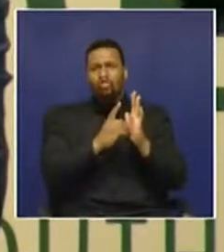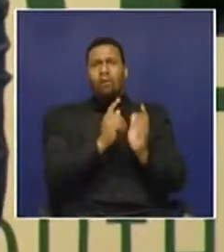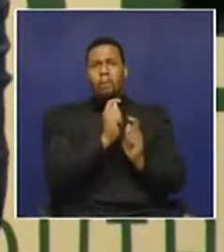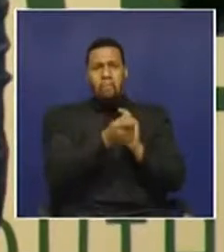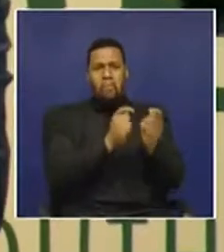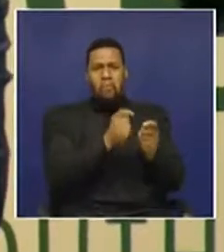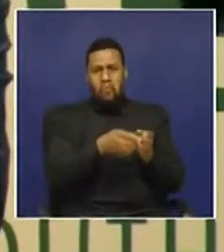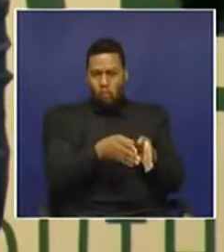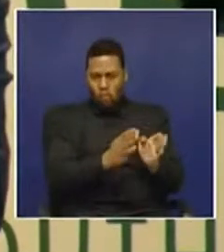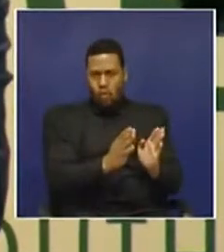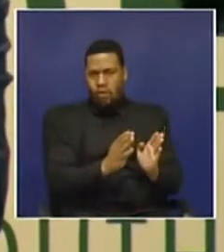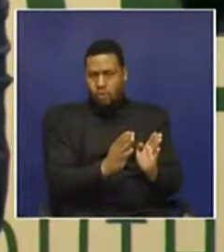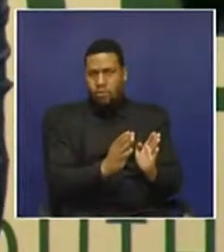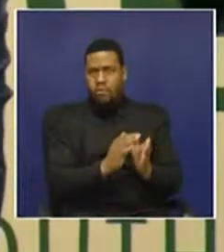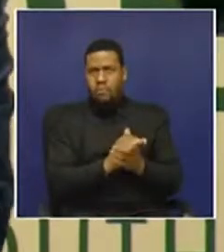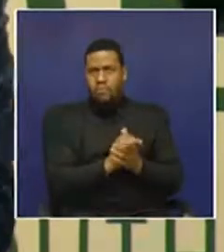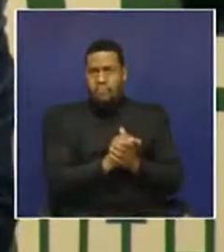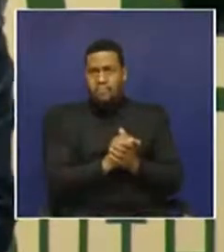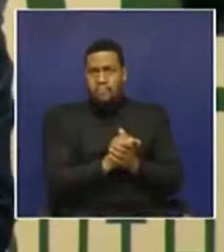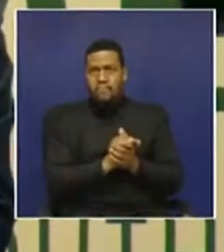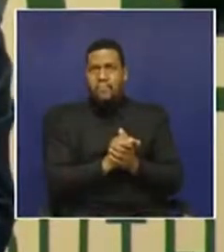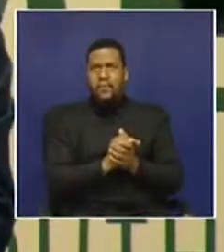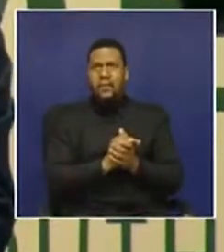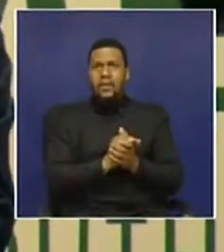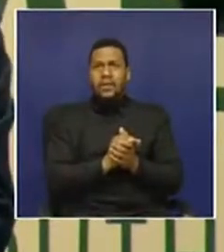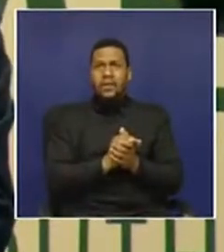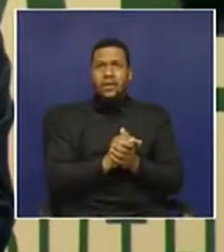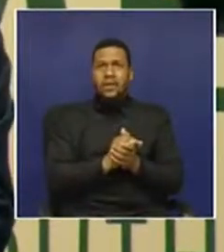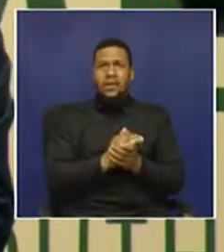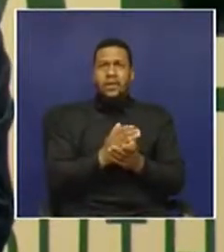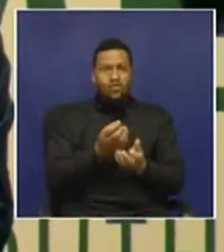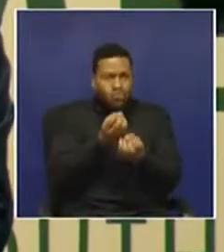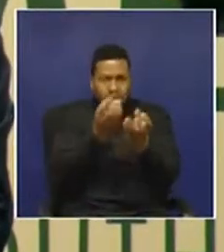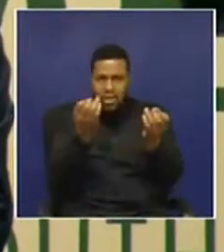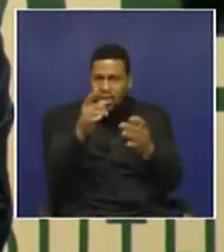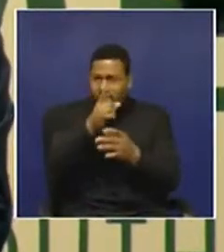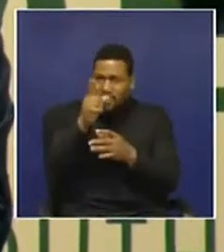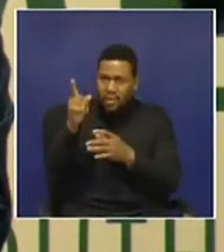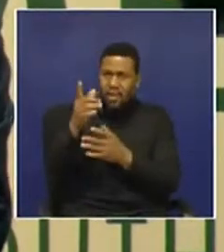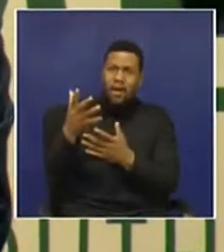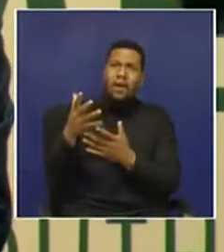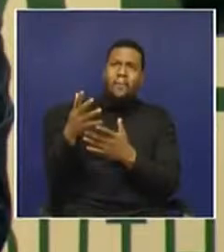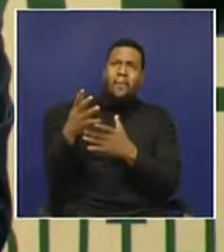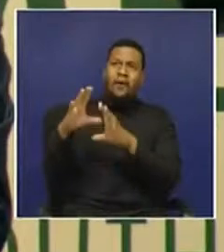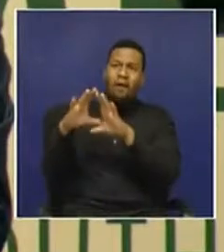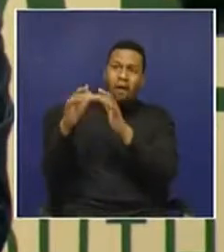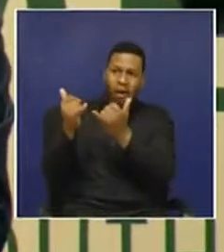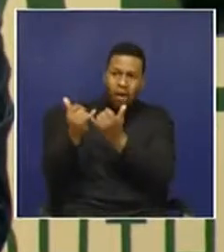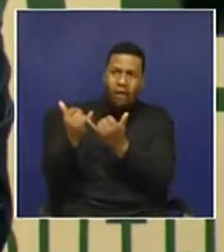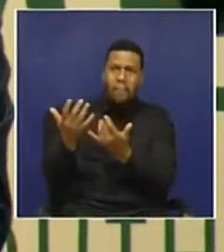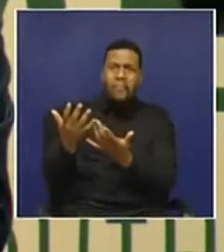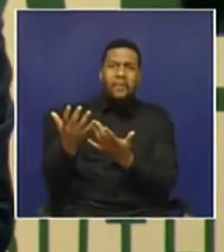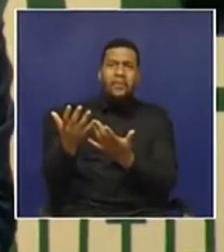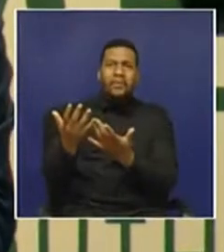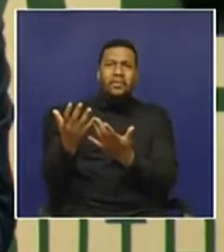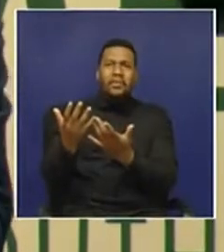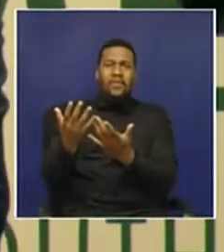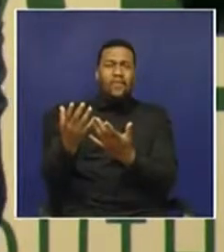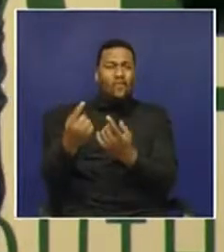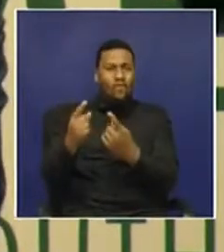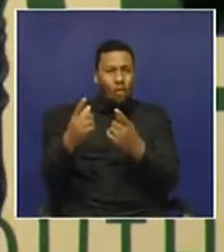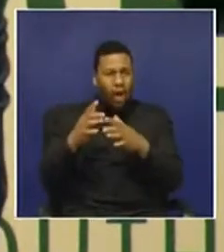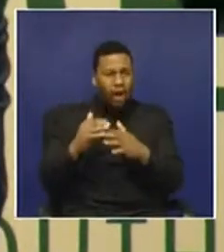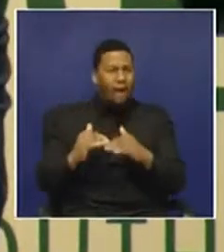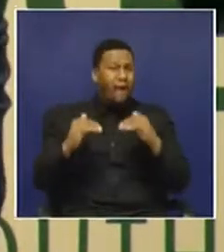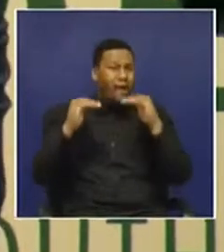operational ability across various payment providers, serving as the main platform for high-value and retail